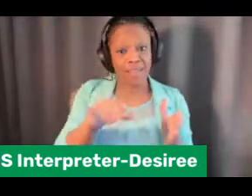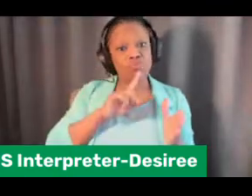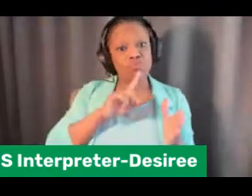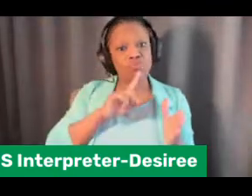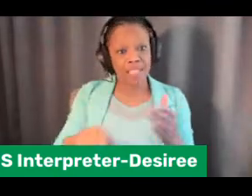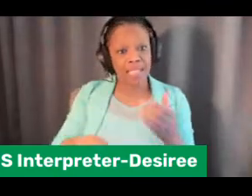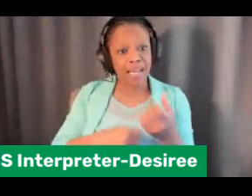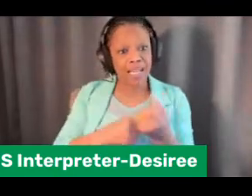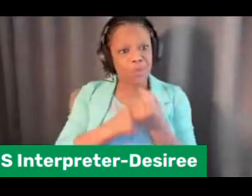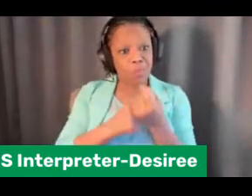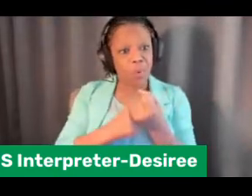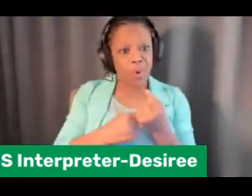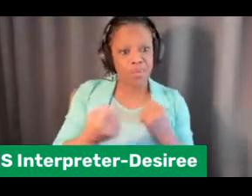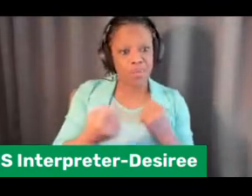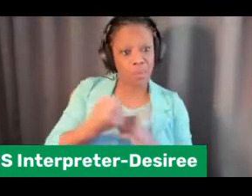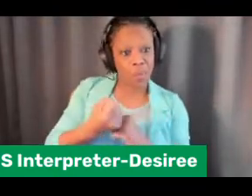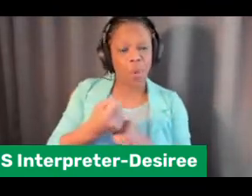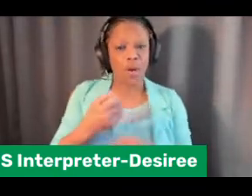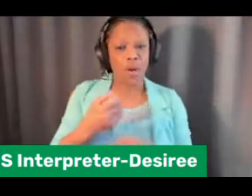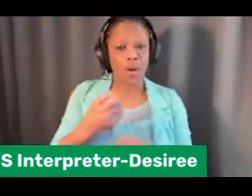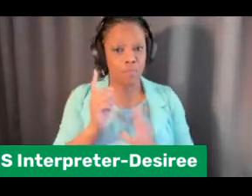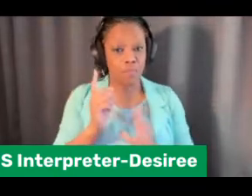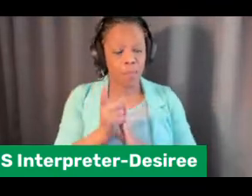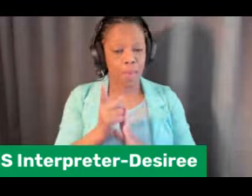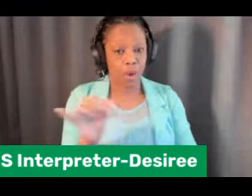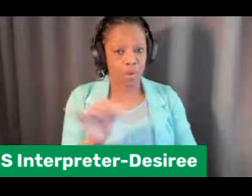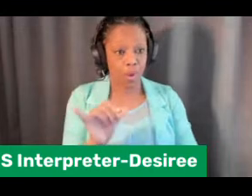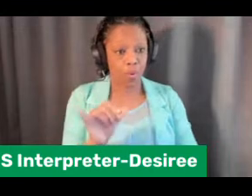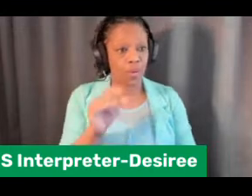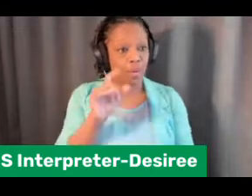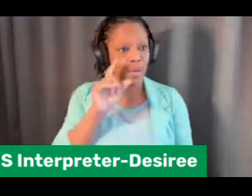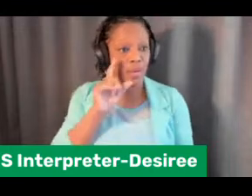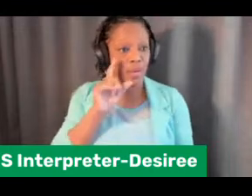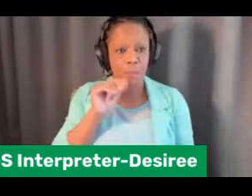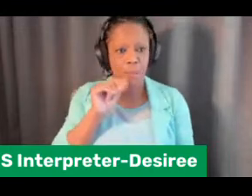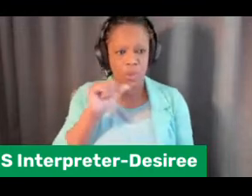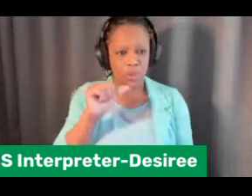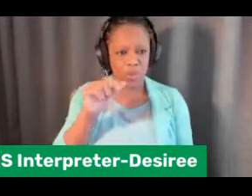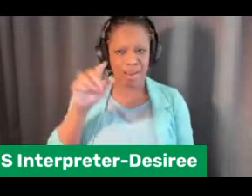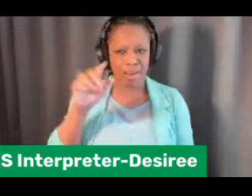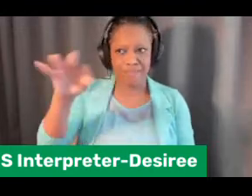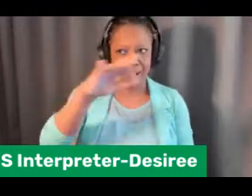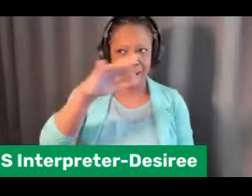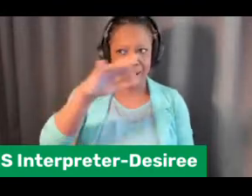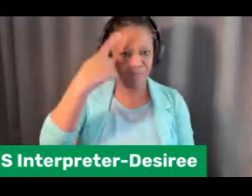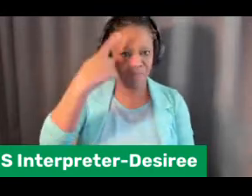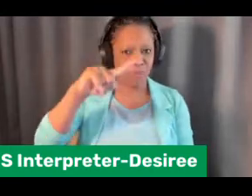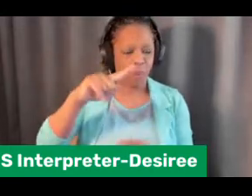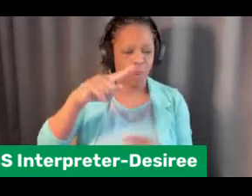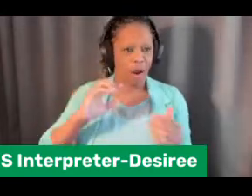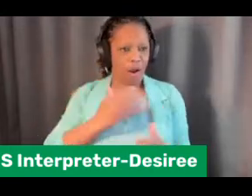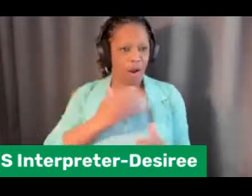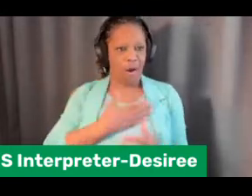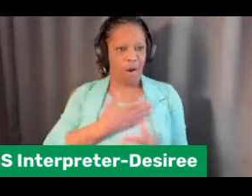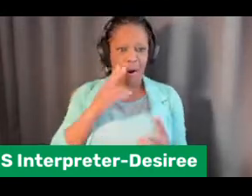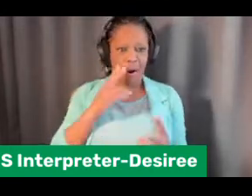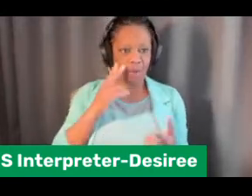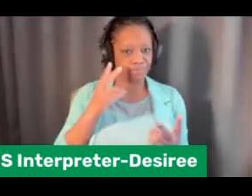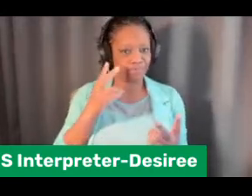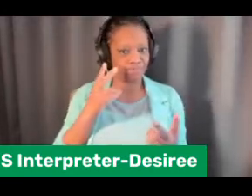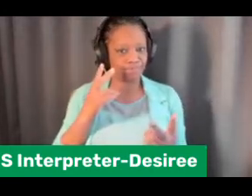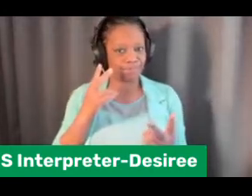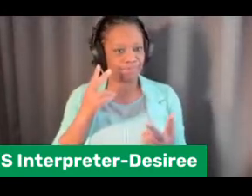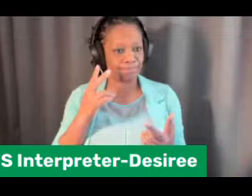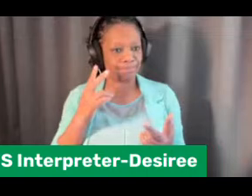And in this murmuration, these birds aren't doing this for our pleasure. They're not artists, unfortunately. They're doing this to conserve their